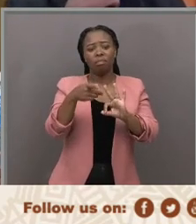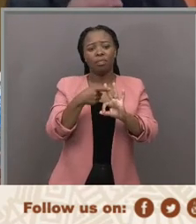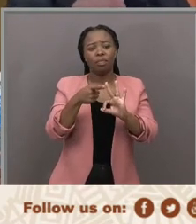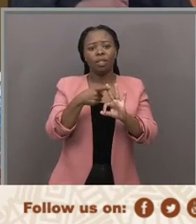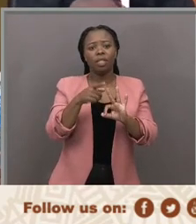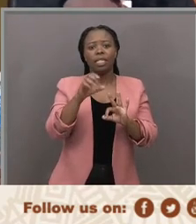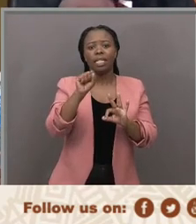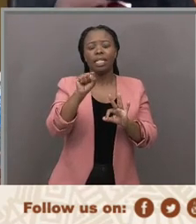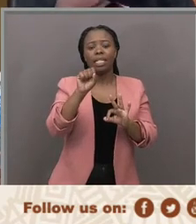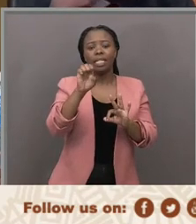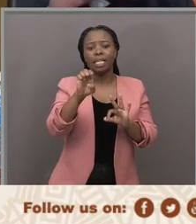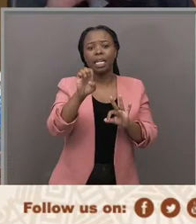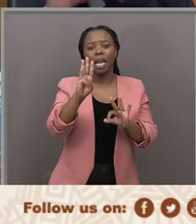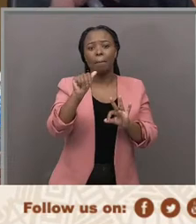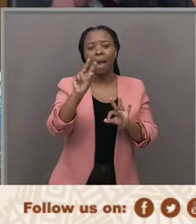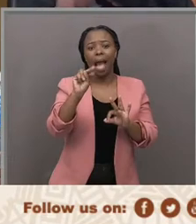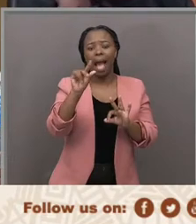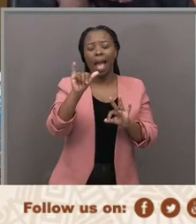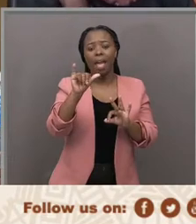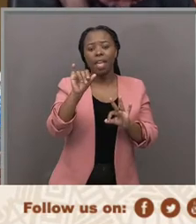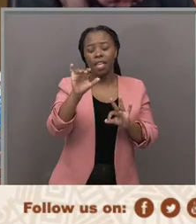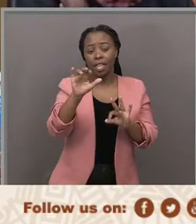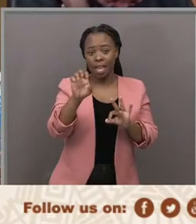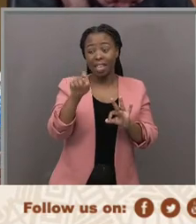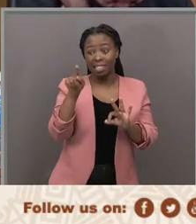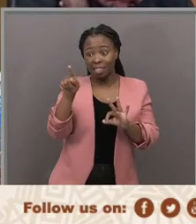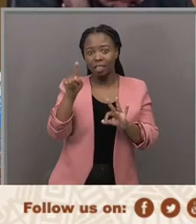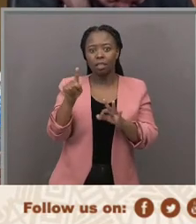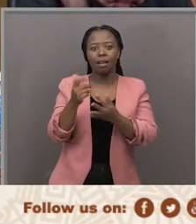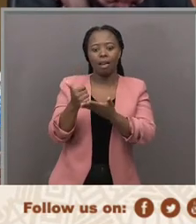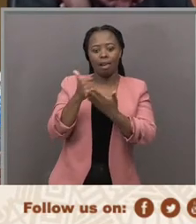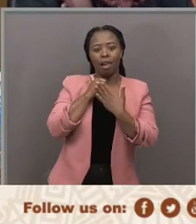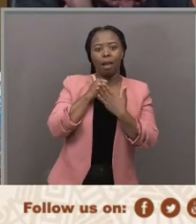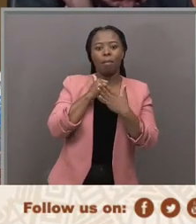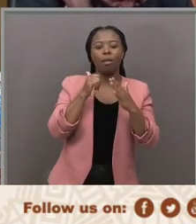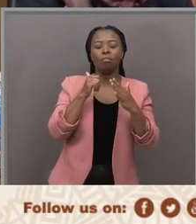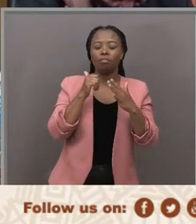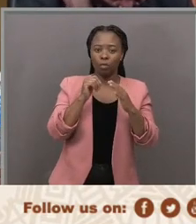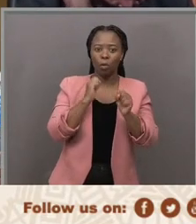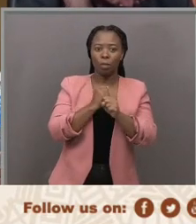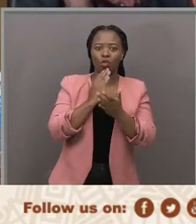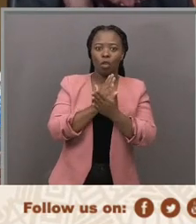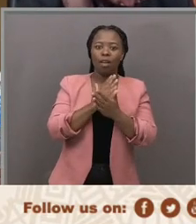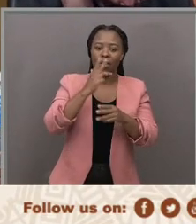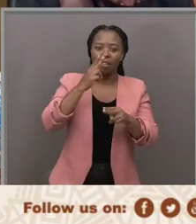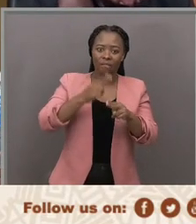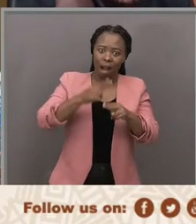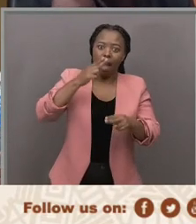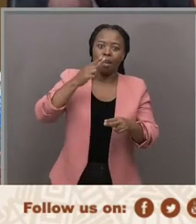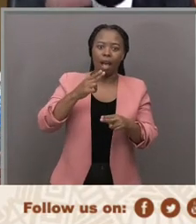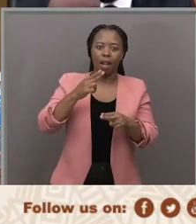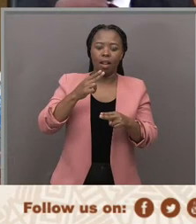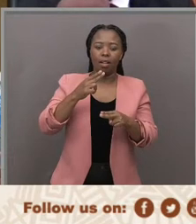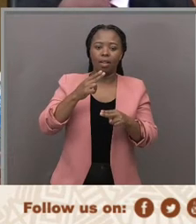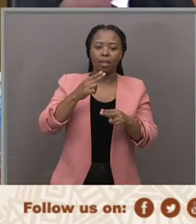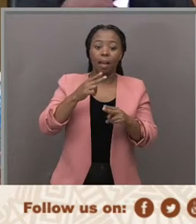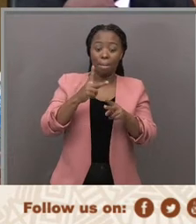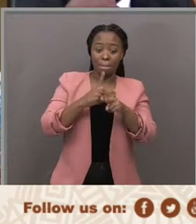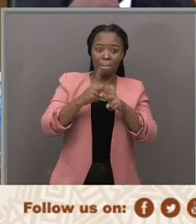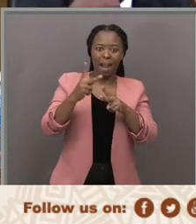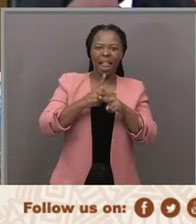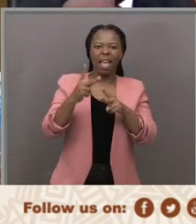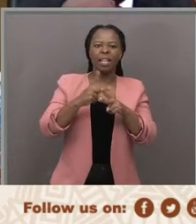Sibanye Stillwater, are helping us in the finalization of the master plan of this